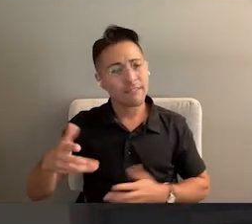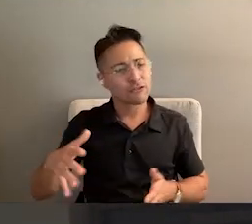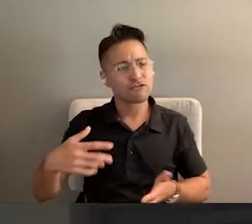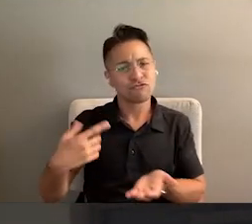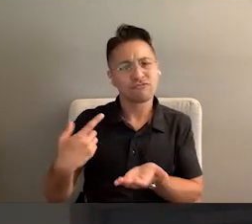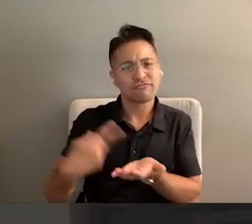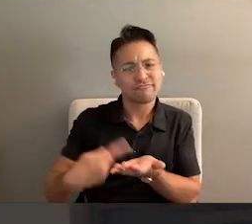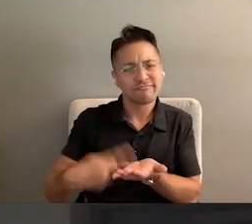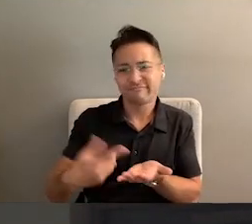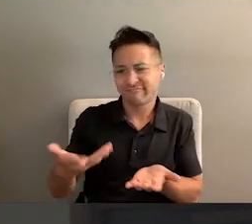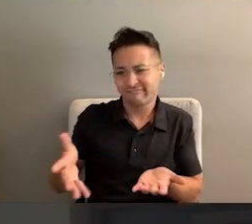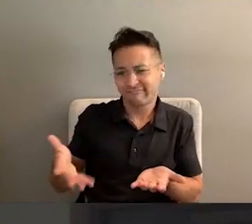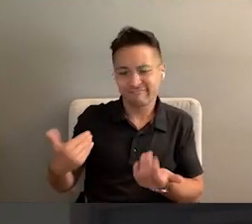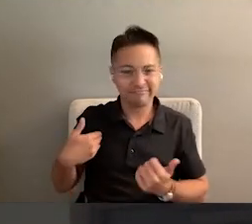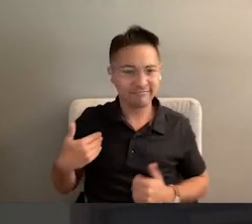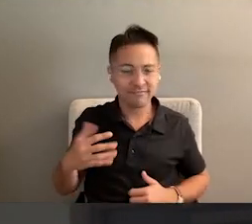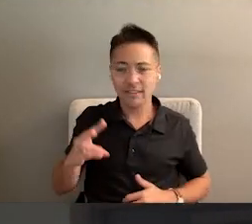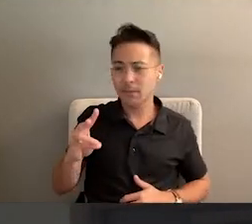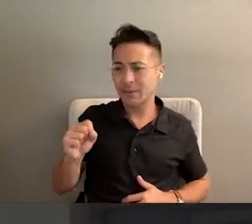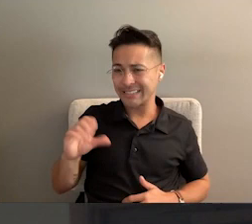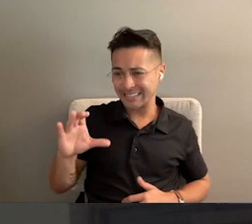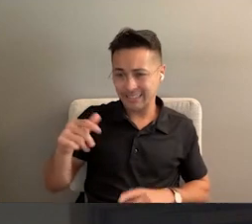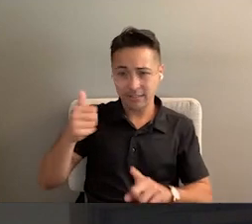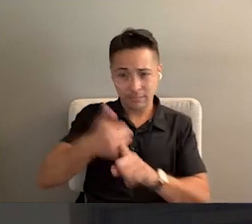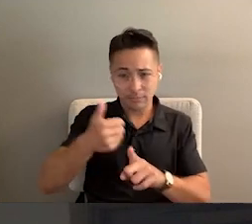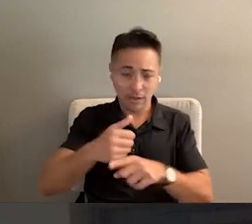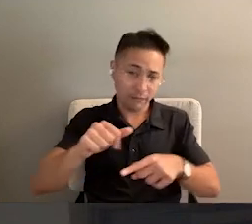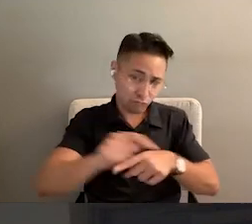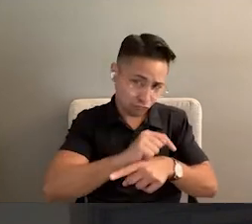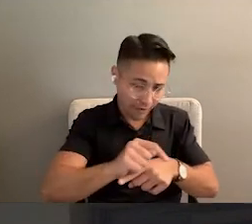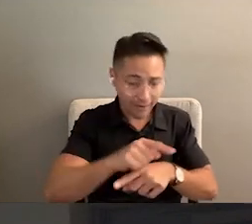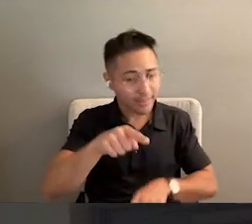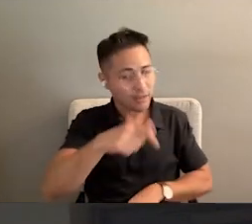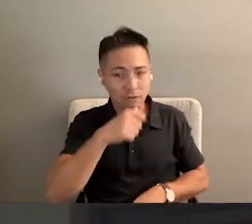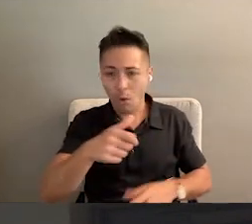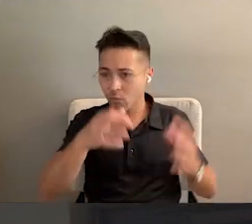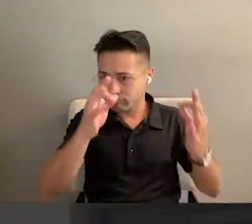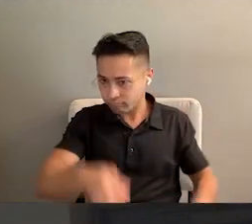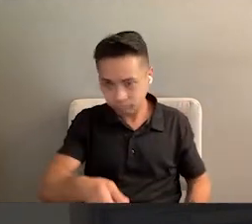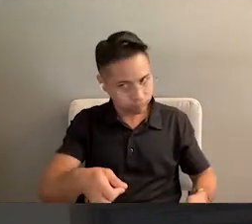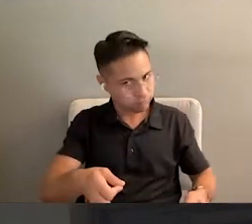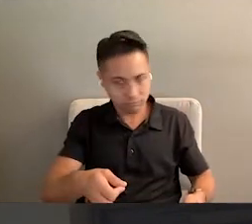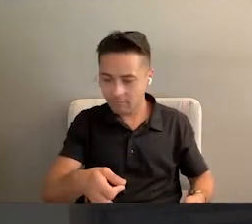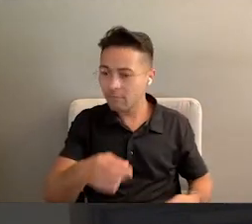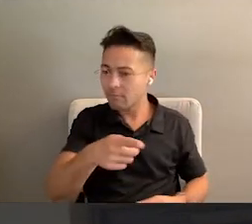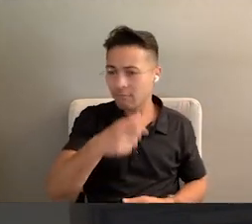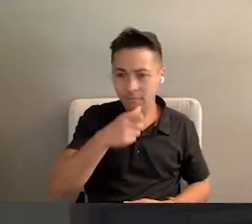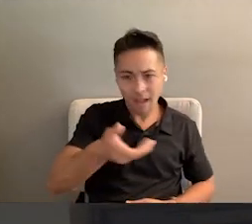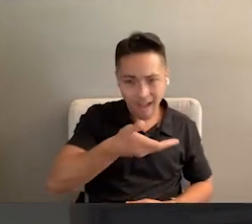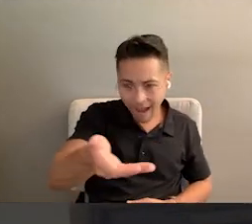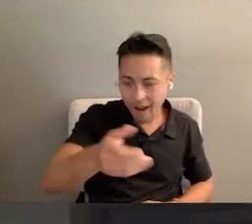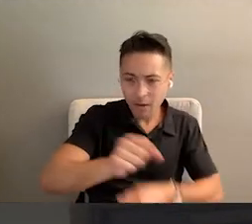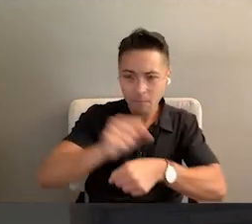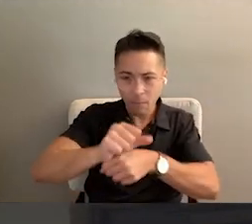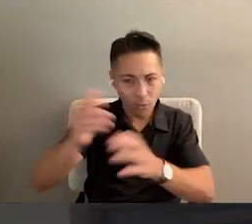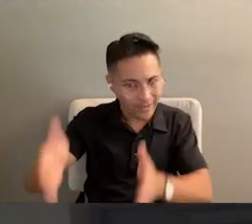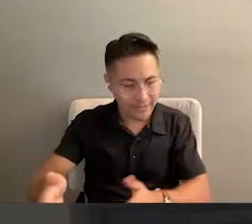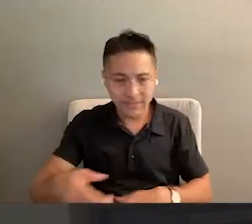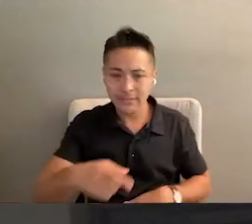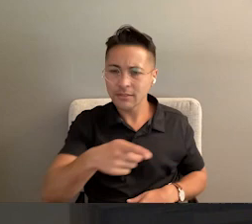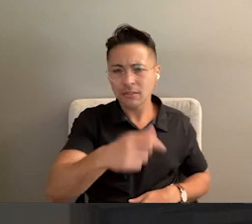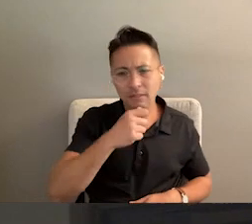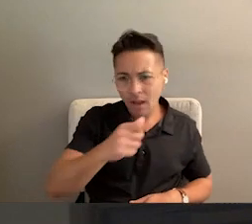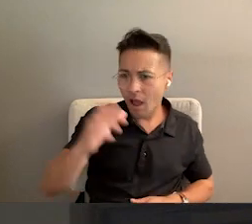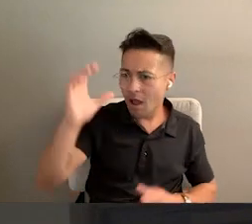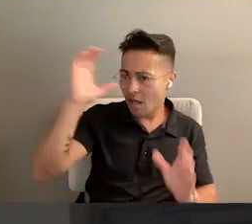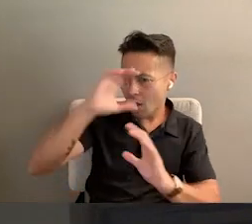Okay. Your consultant, again, I've talked over a lot of this. WSC that's trained, they are not the decision maker.